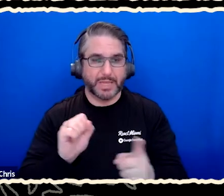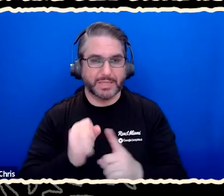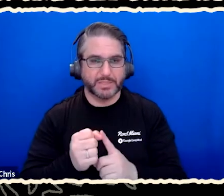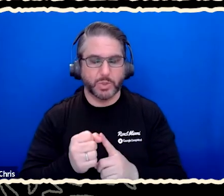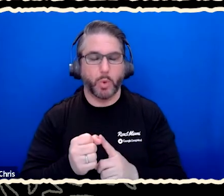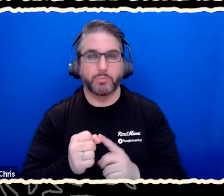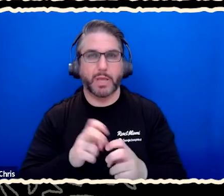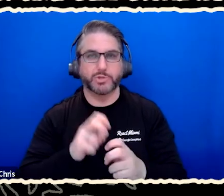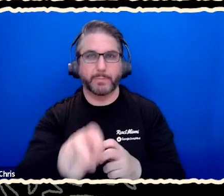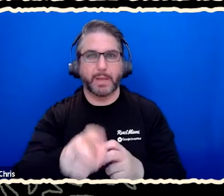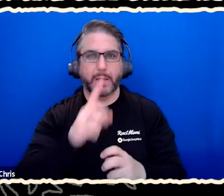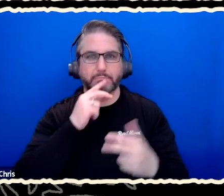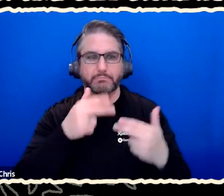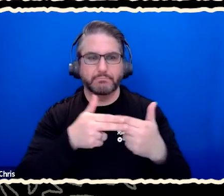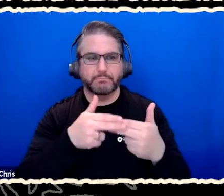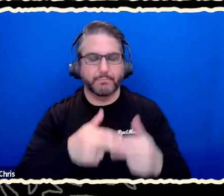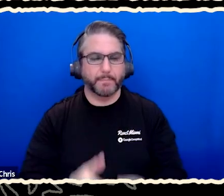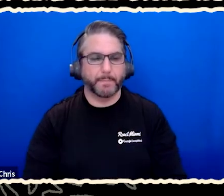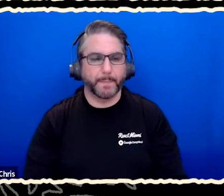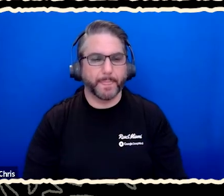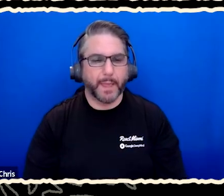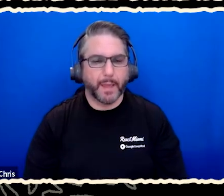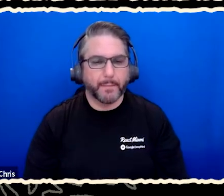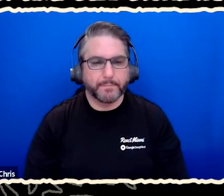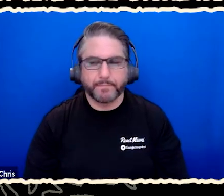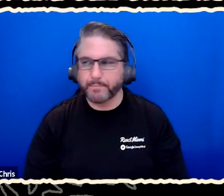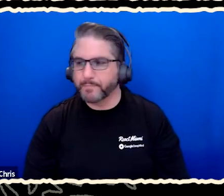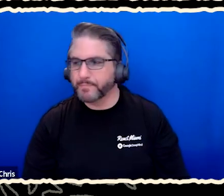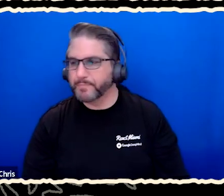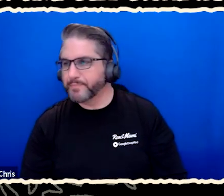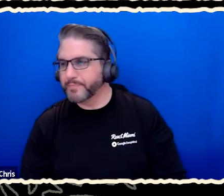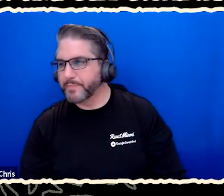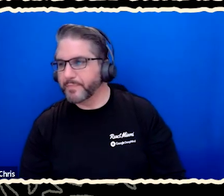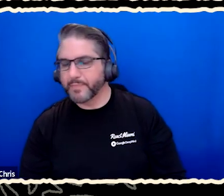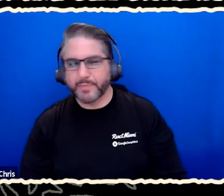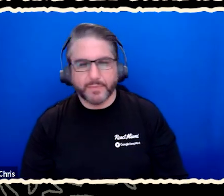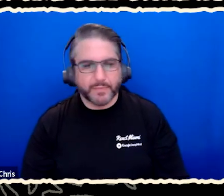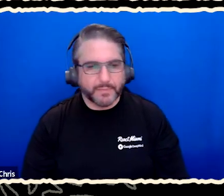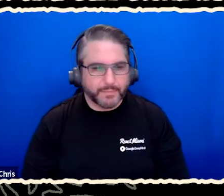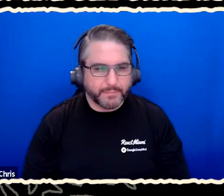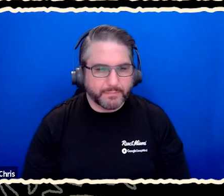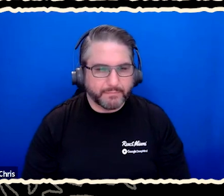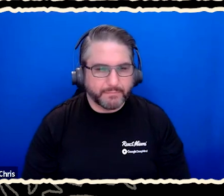fast. So we have